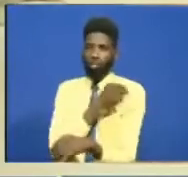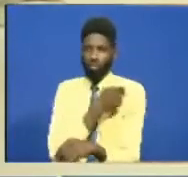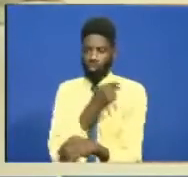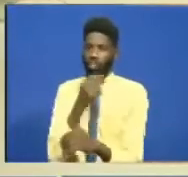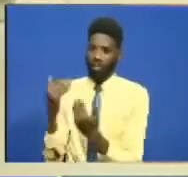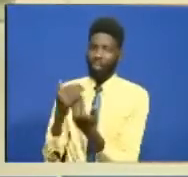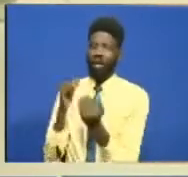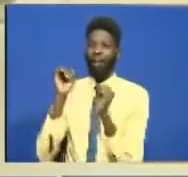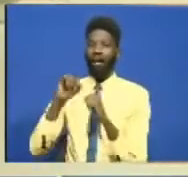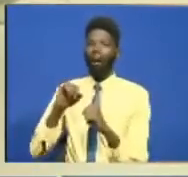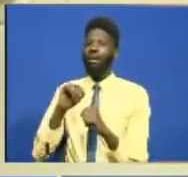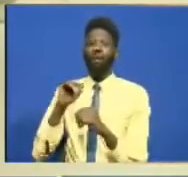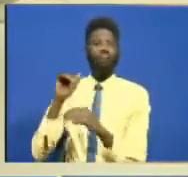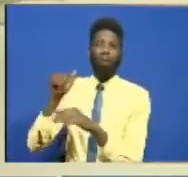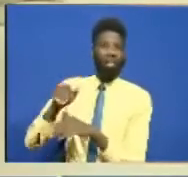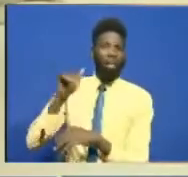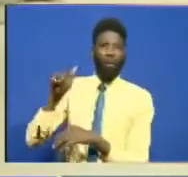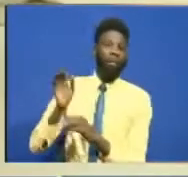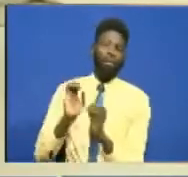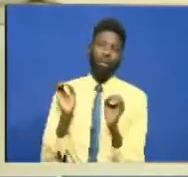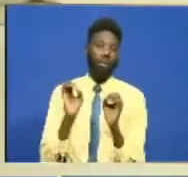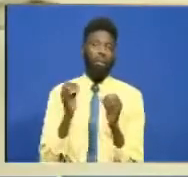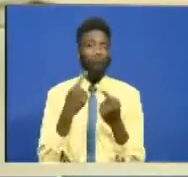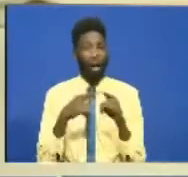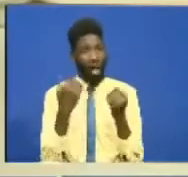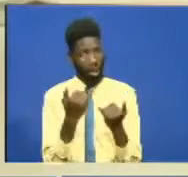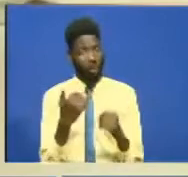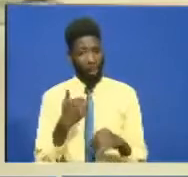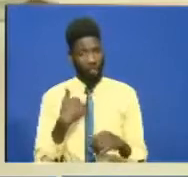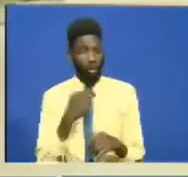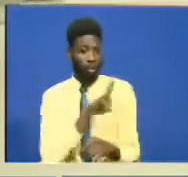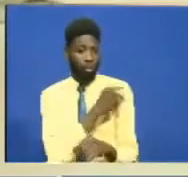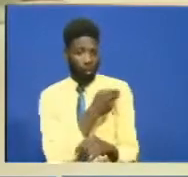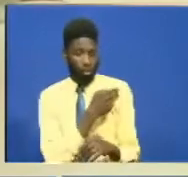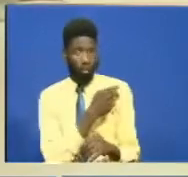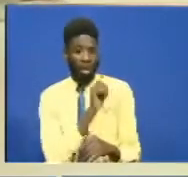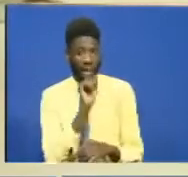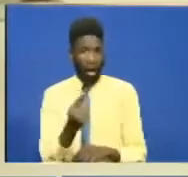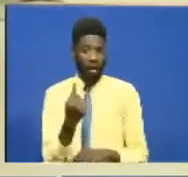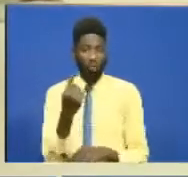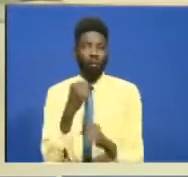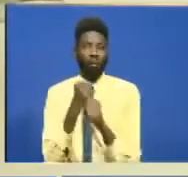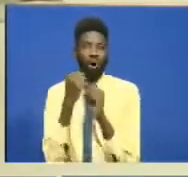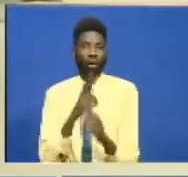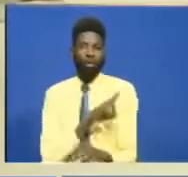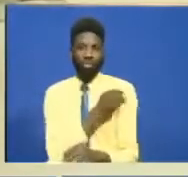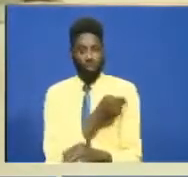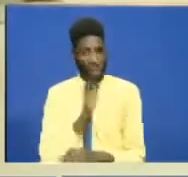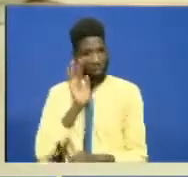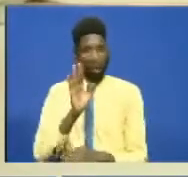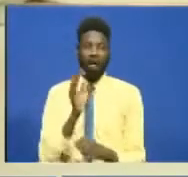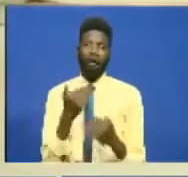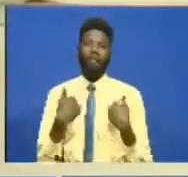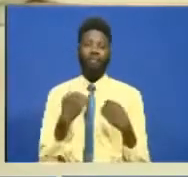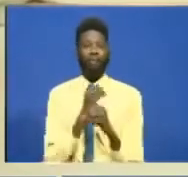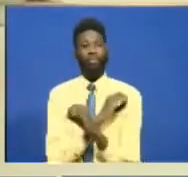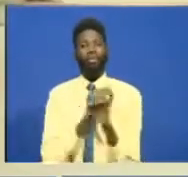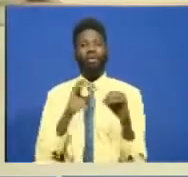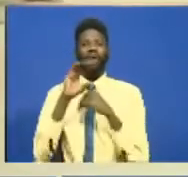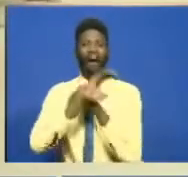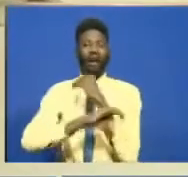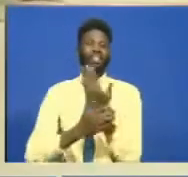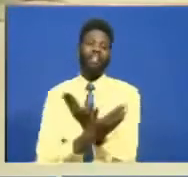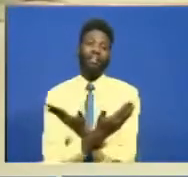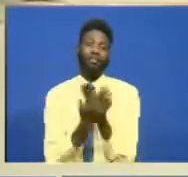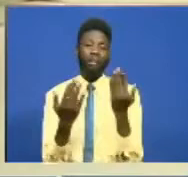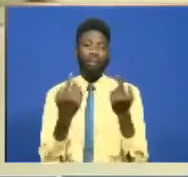But unfortunately, up to date, there is no facility designated for healthcare workers across the country. What comes bad of them is that the